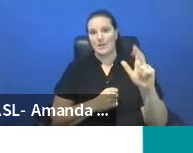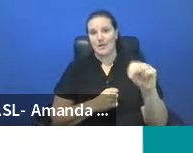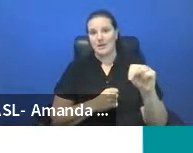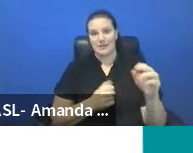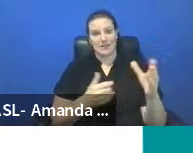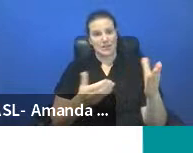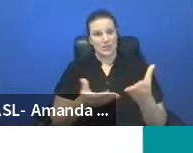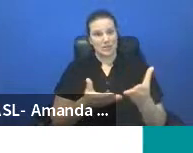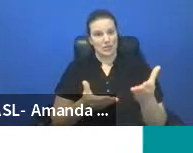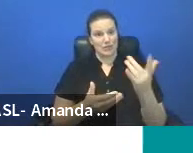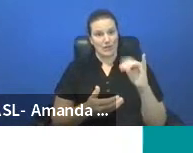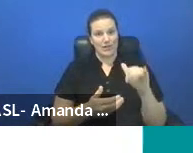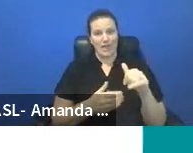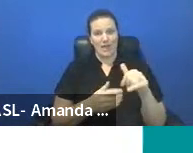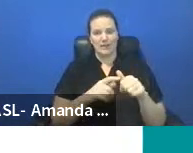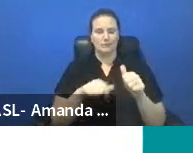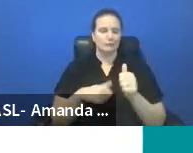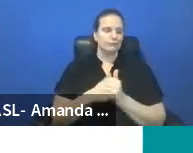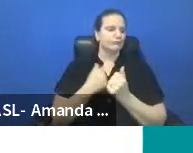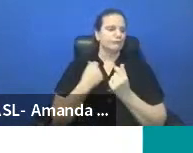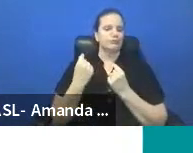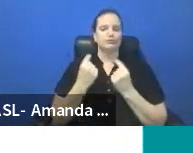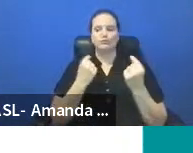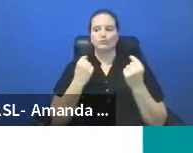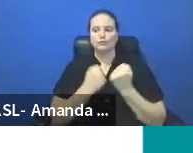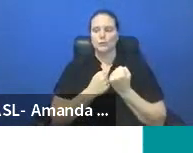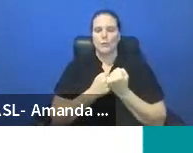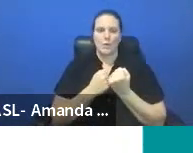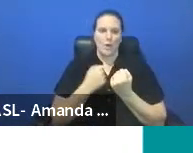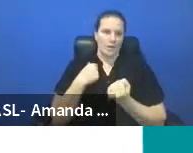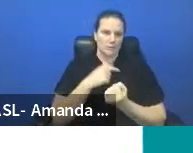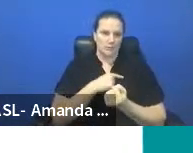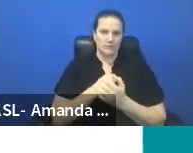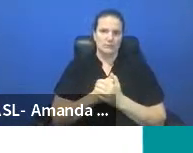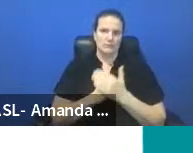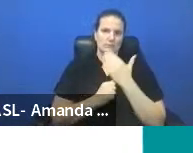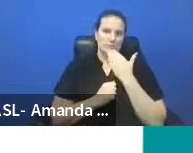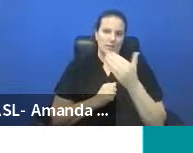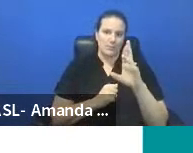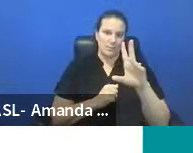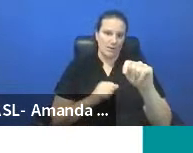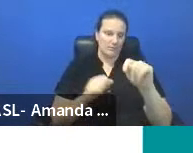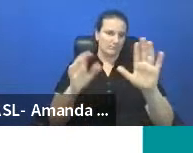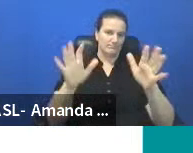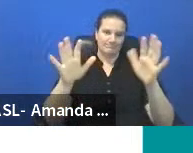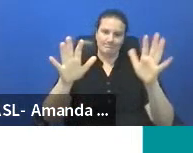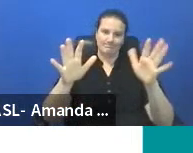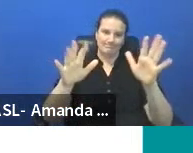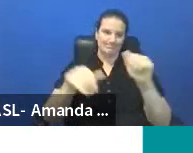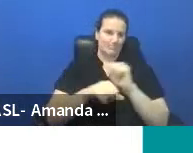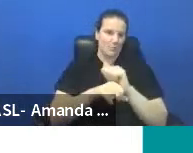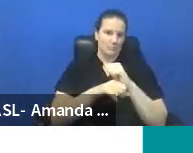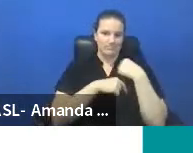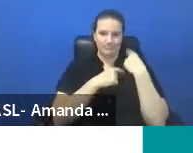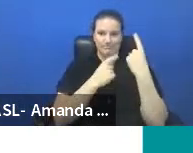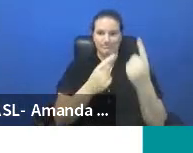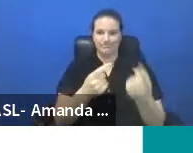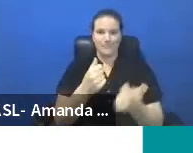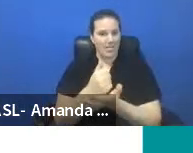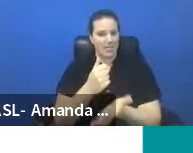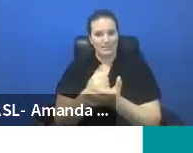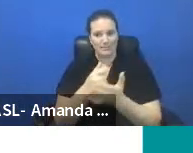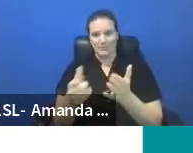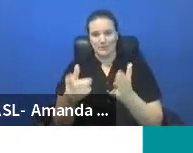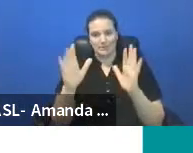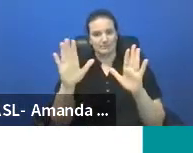here for. He is behind the scenes helping to support us. So thank you, Brent, for all of the work that you have done to help make this